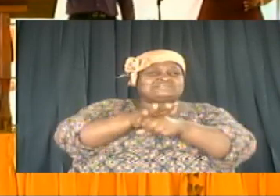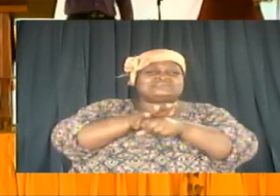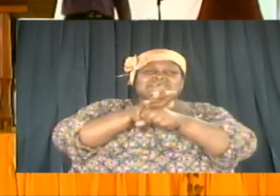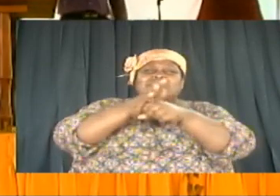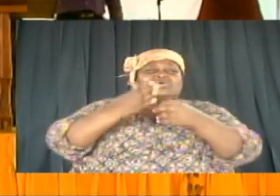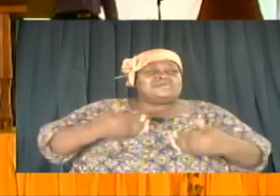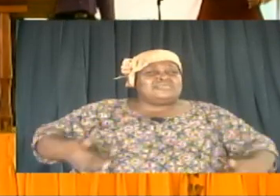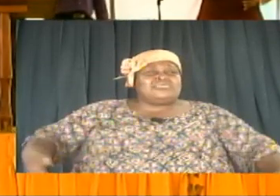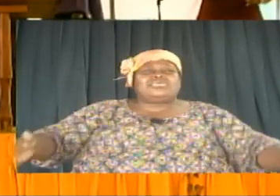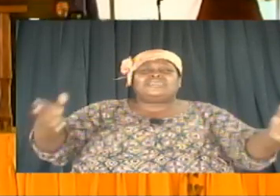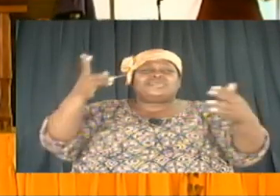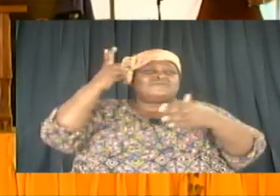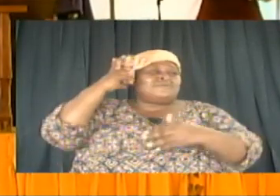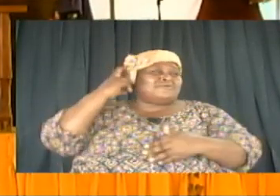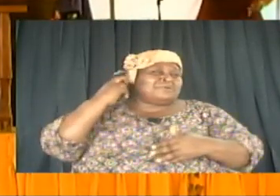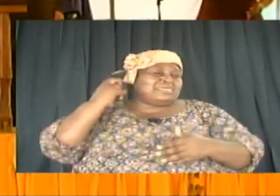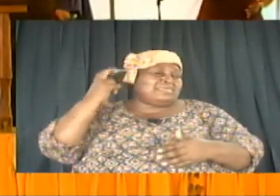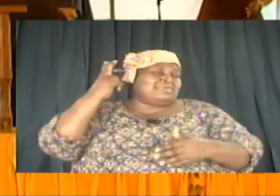Here, here.